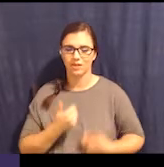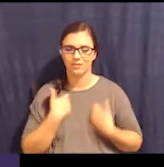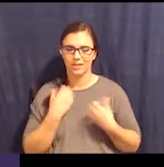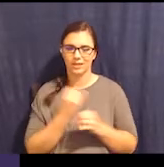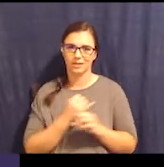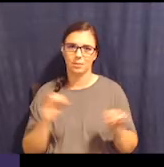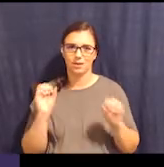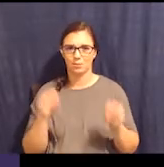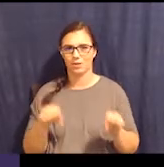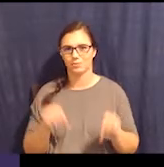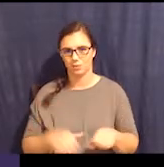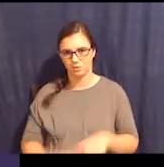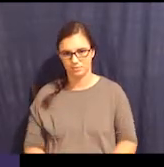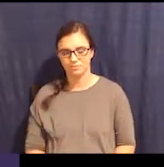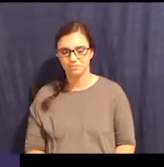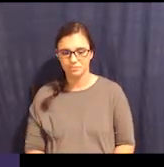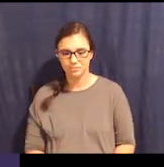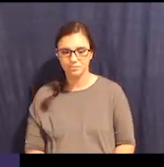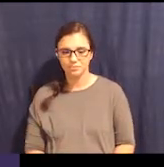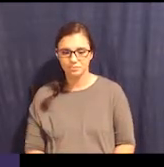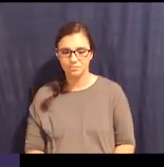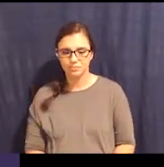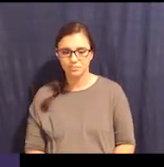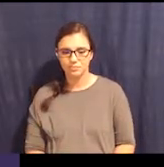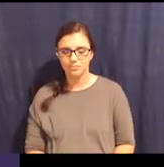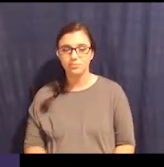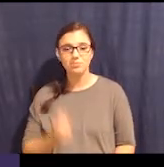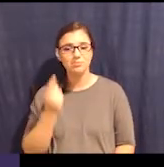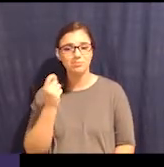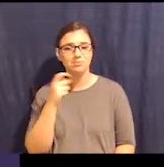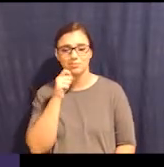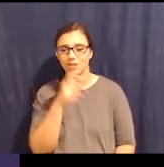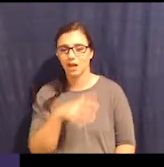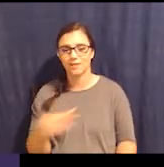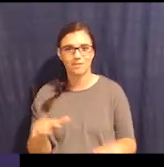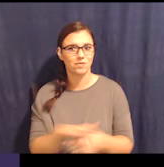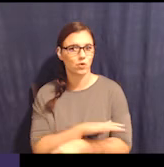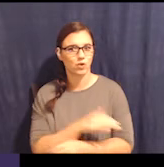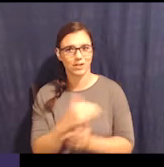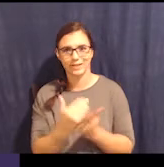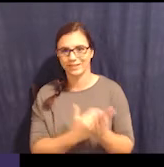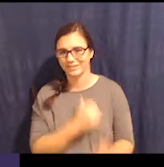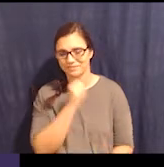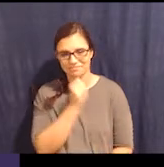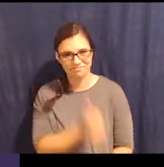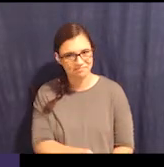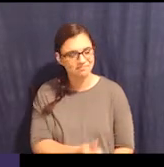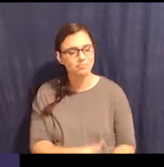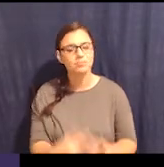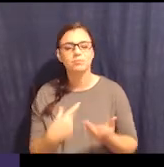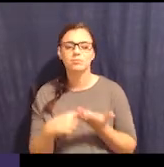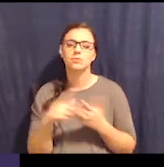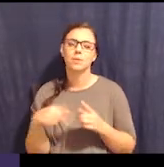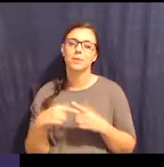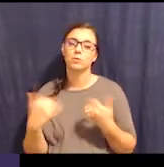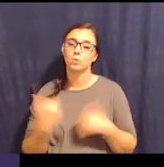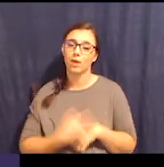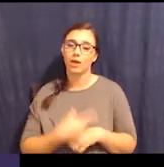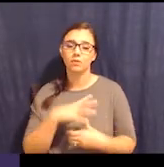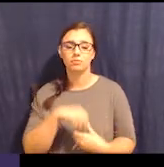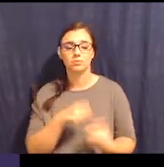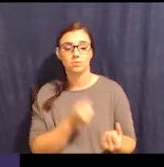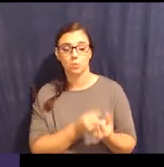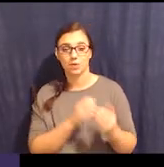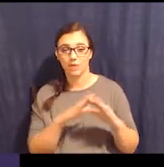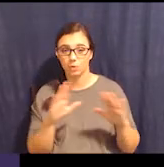inclusive list, but what we are going to talk about today includes supportive housing, adult family care homes, and limited mental